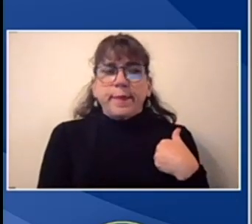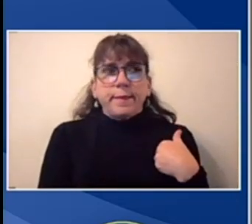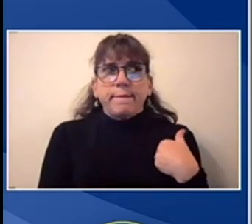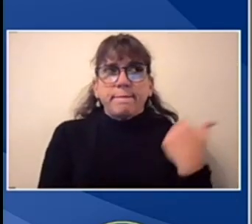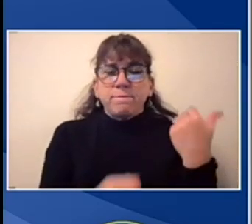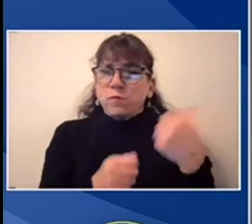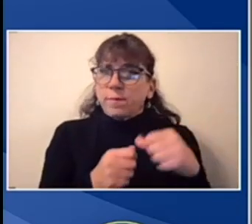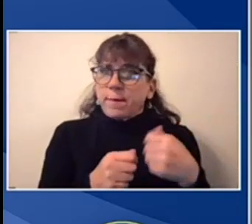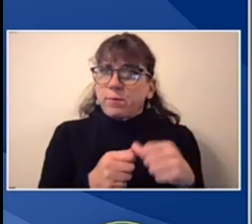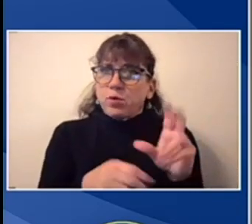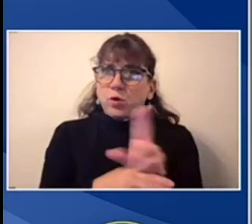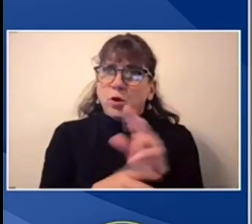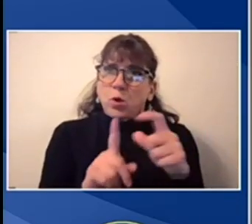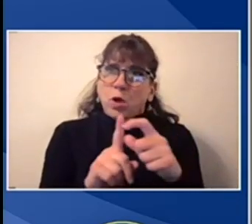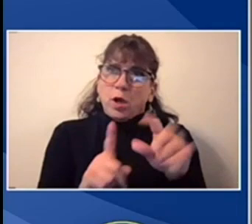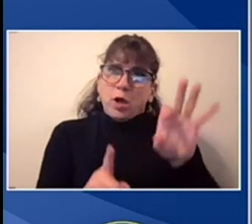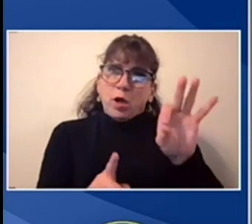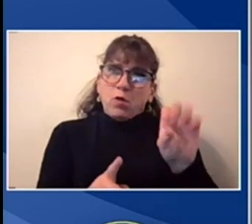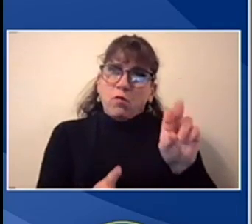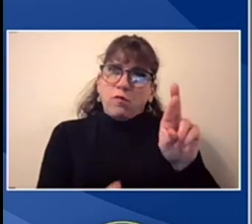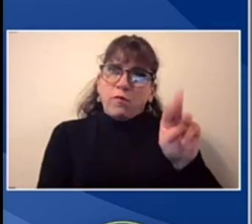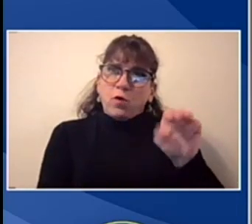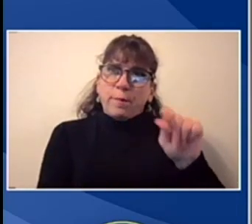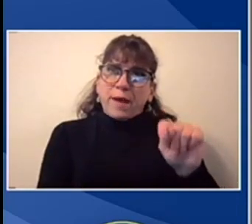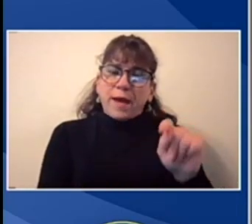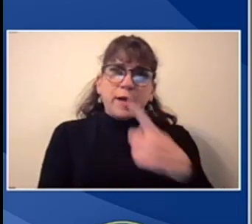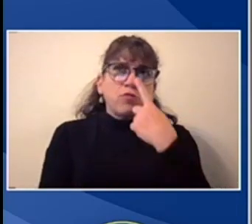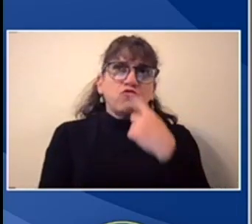Remember to use the word format in the redlined